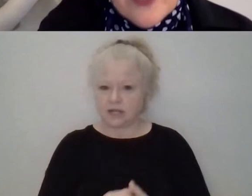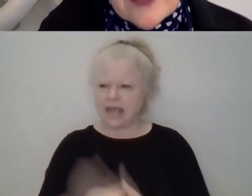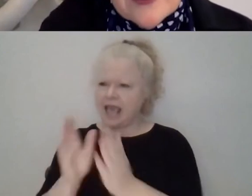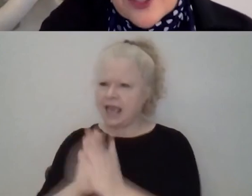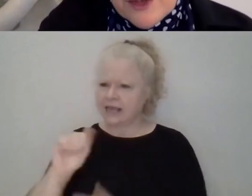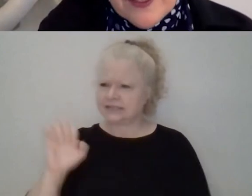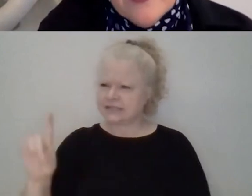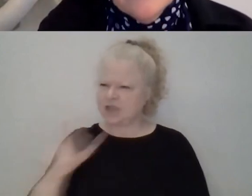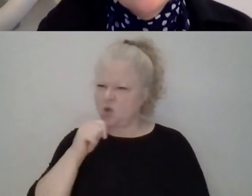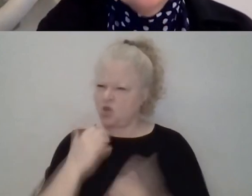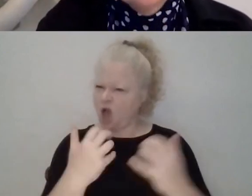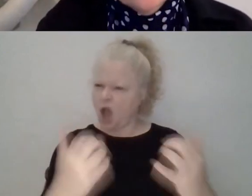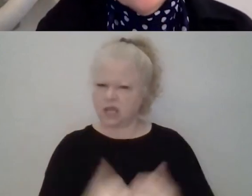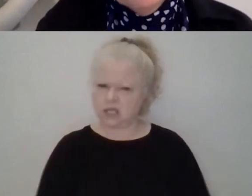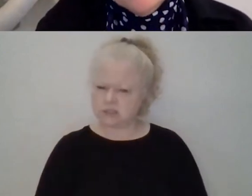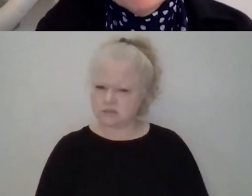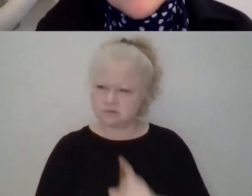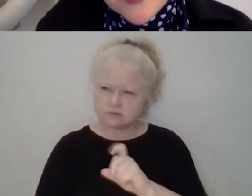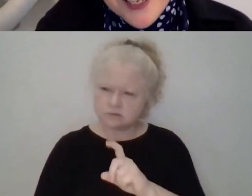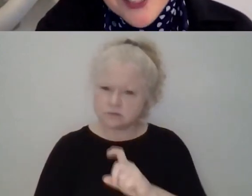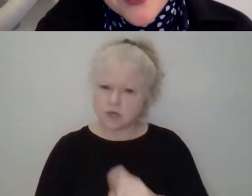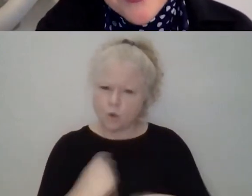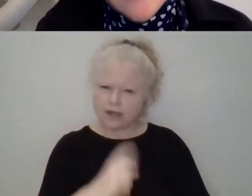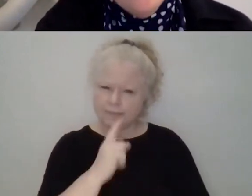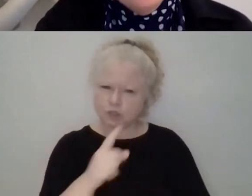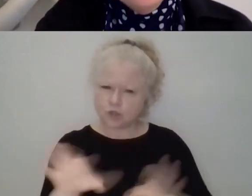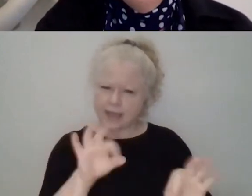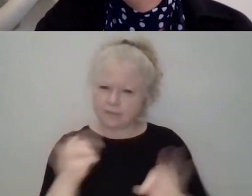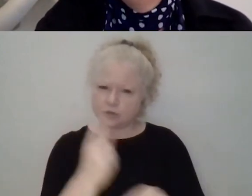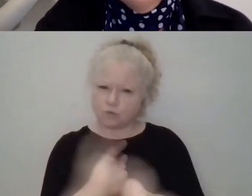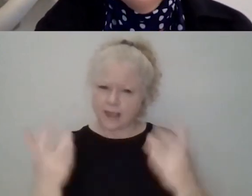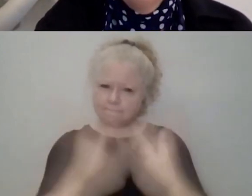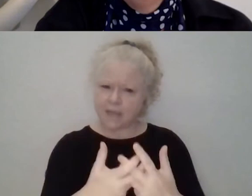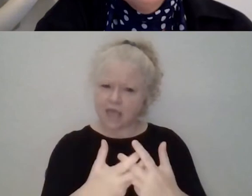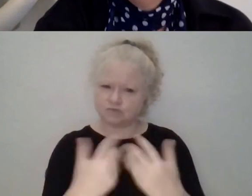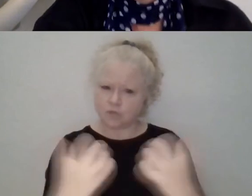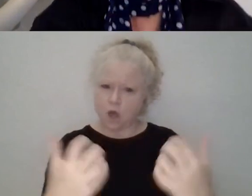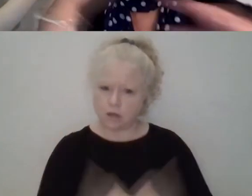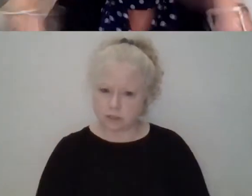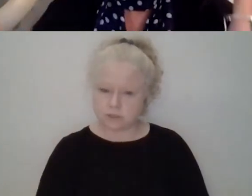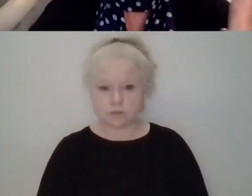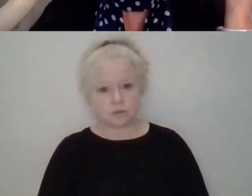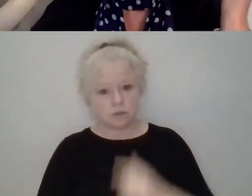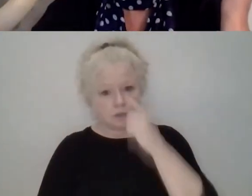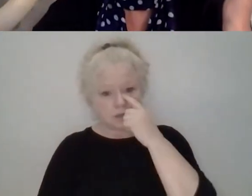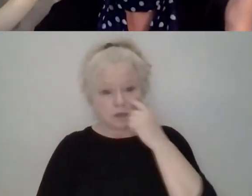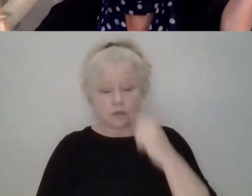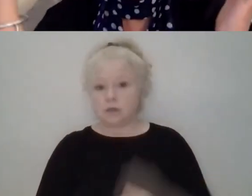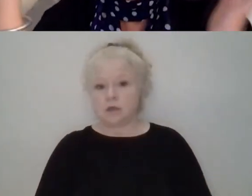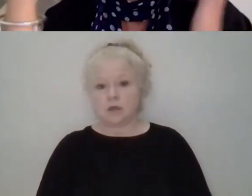the audience is going to be so that I can make the best selections. And they told me, you know, the range